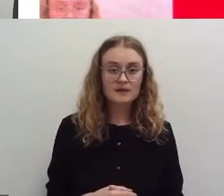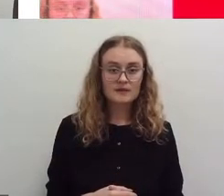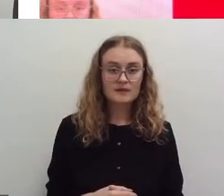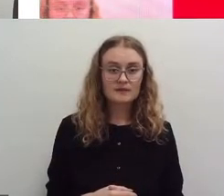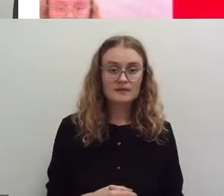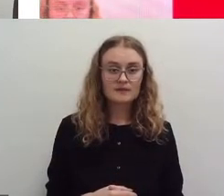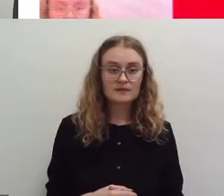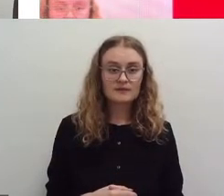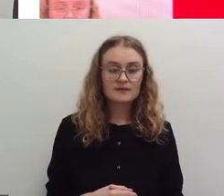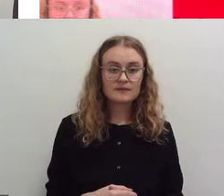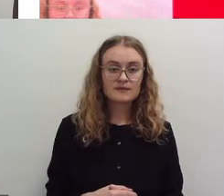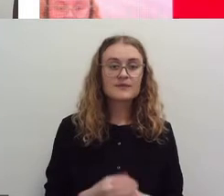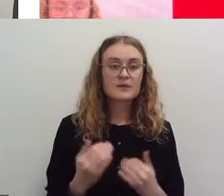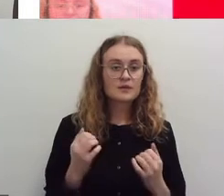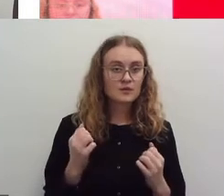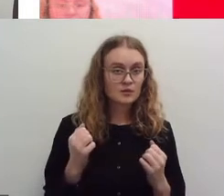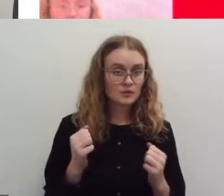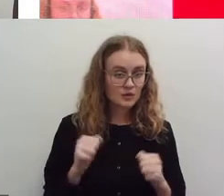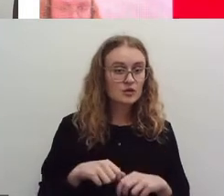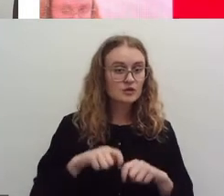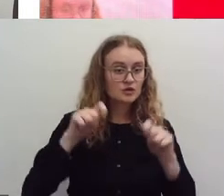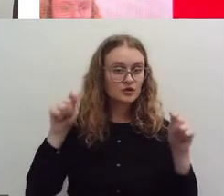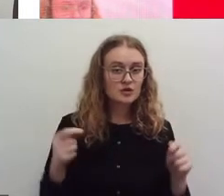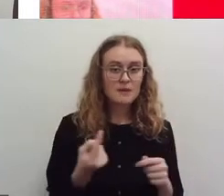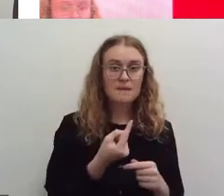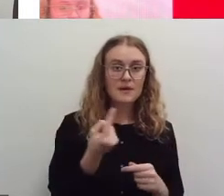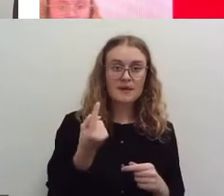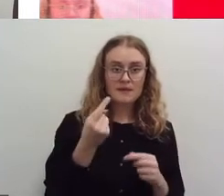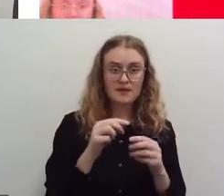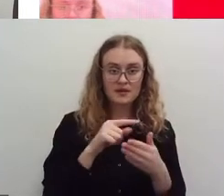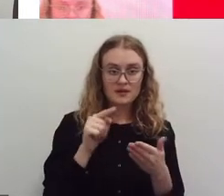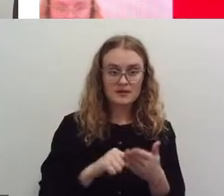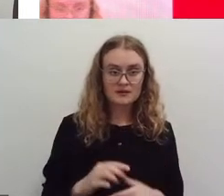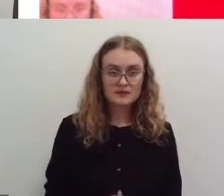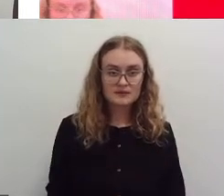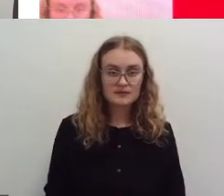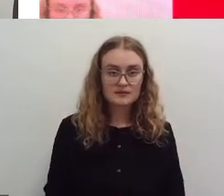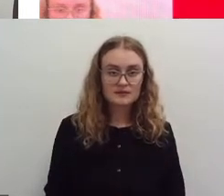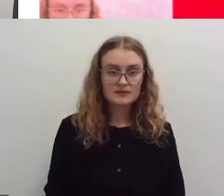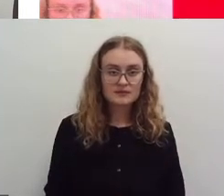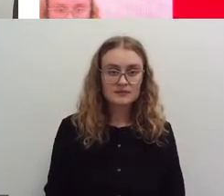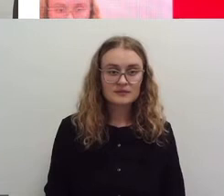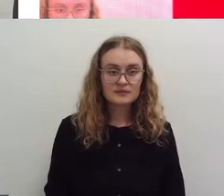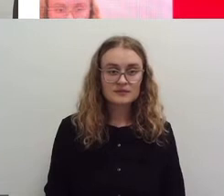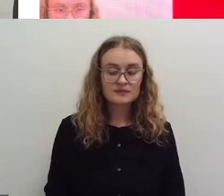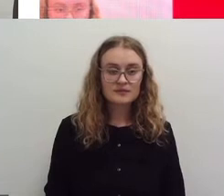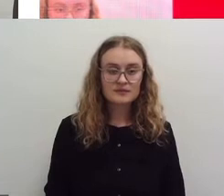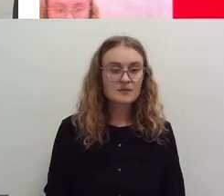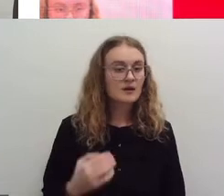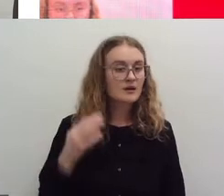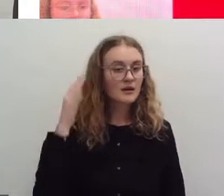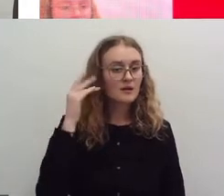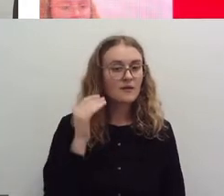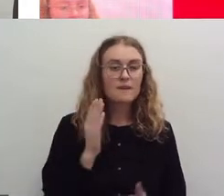question, which is indeed the primary idea in general of this conference, I believe. So